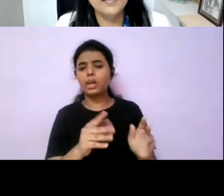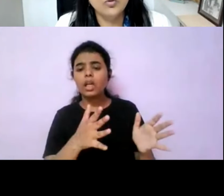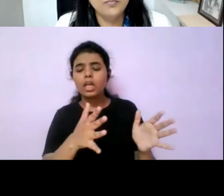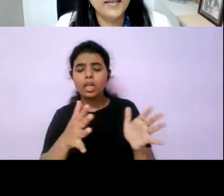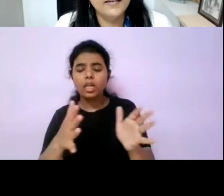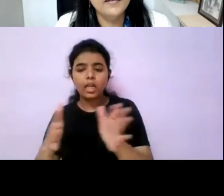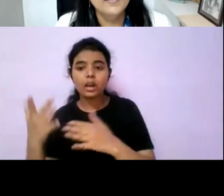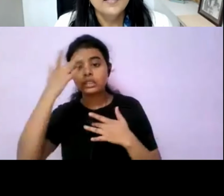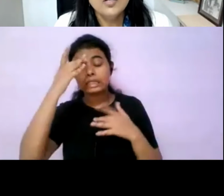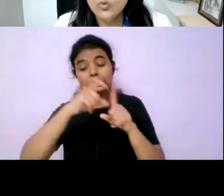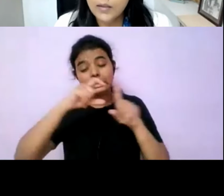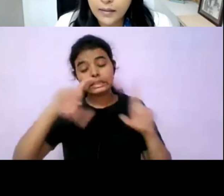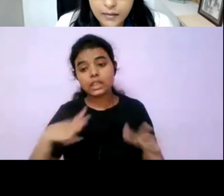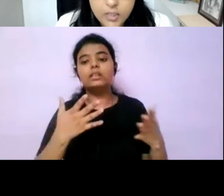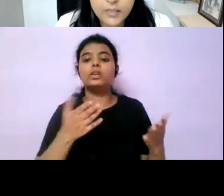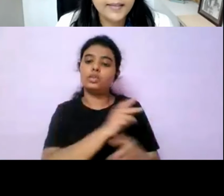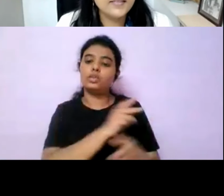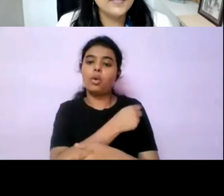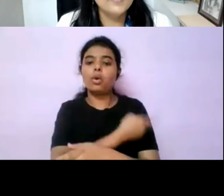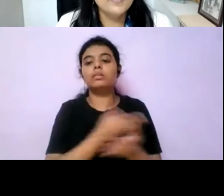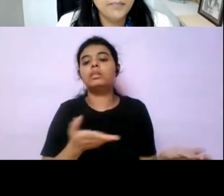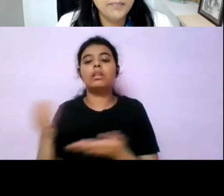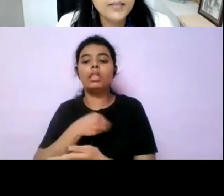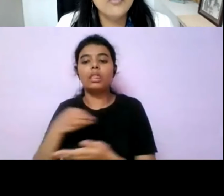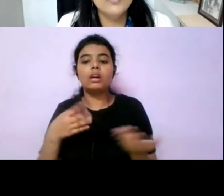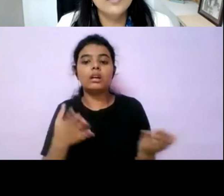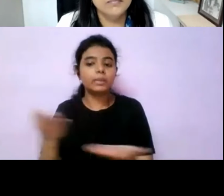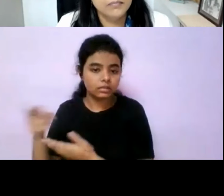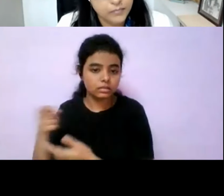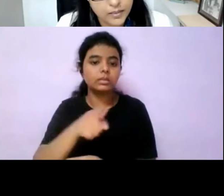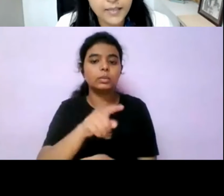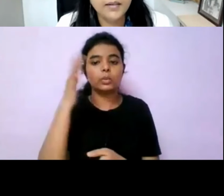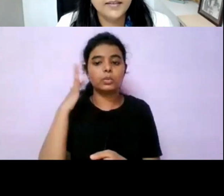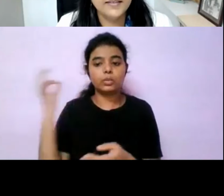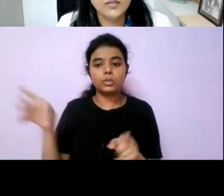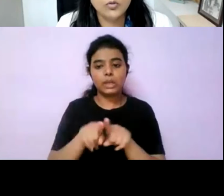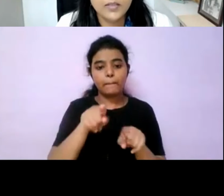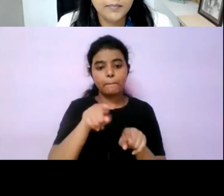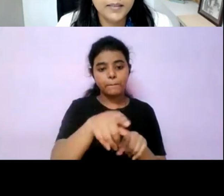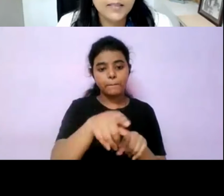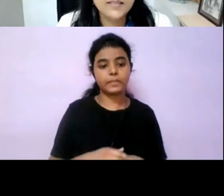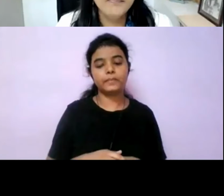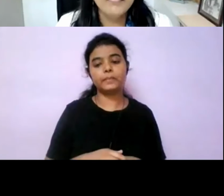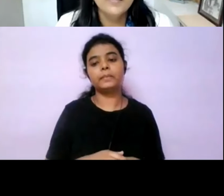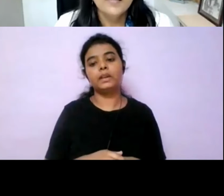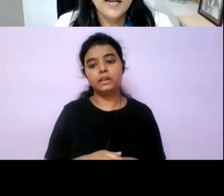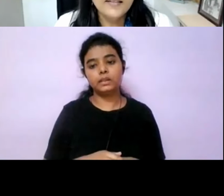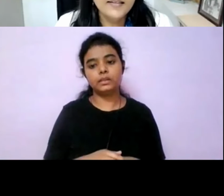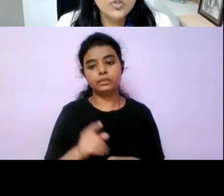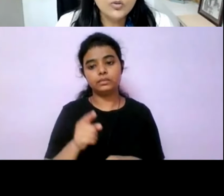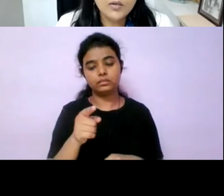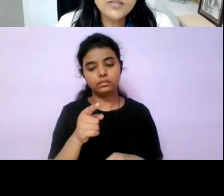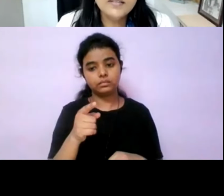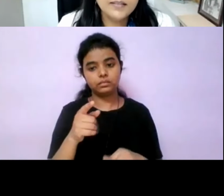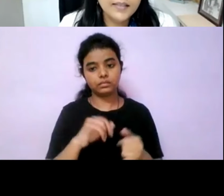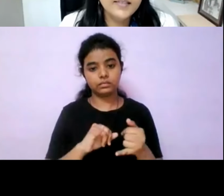are seen to bear, to a larger extent, the brunt of stigma related to disability. And